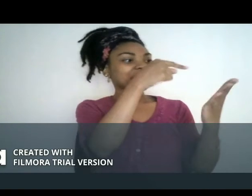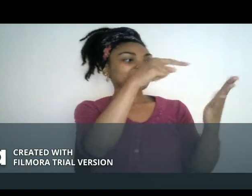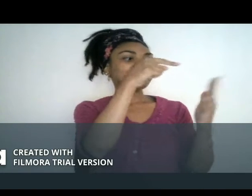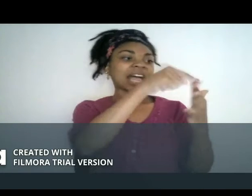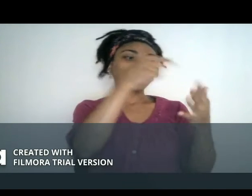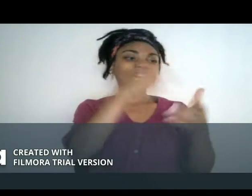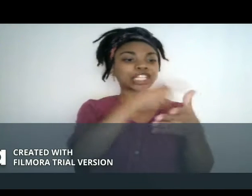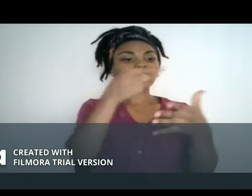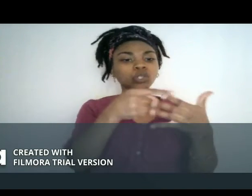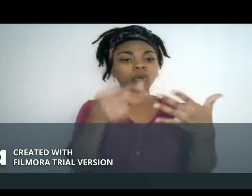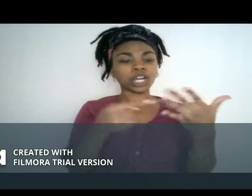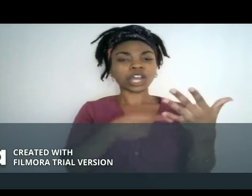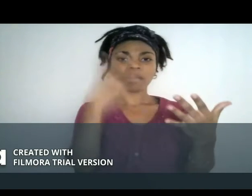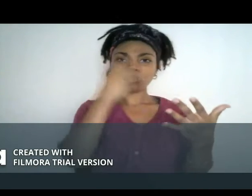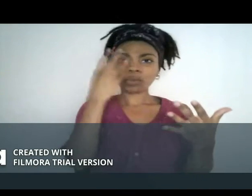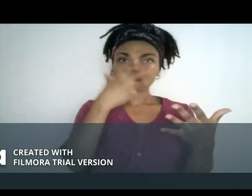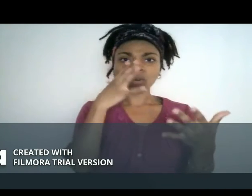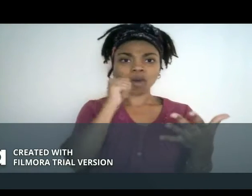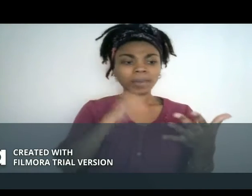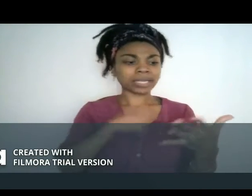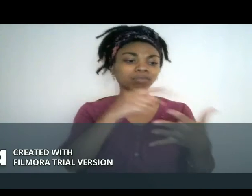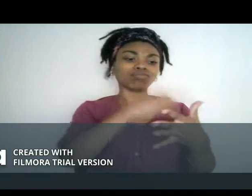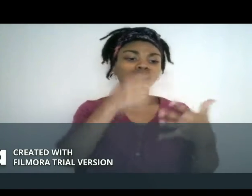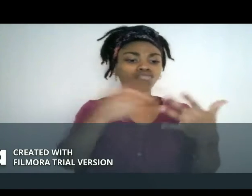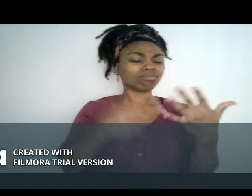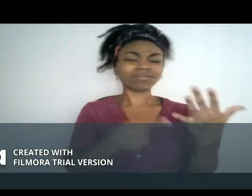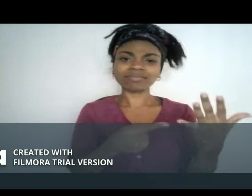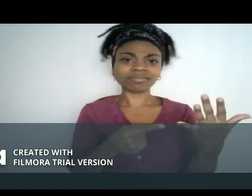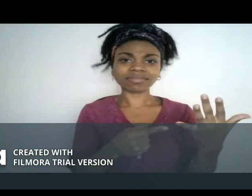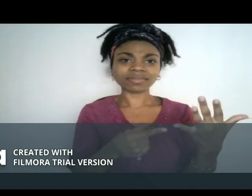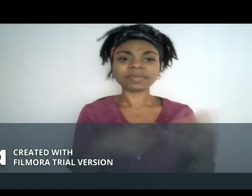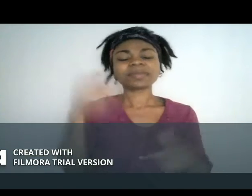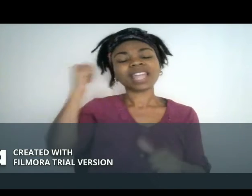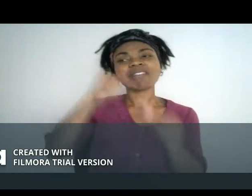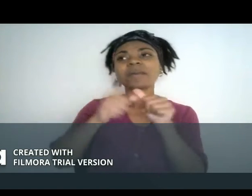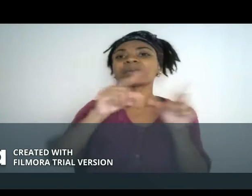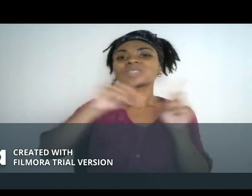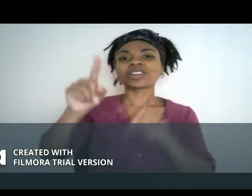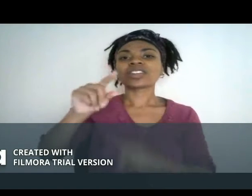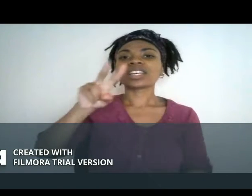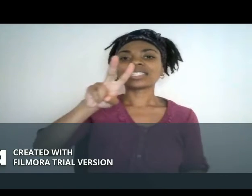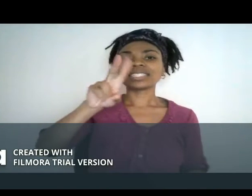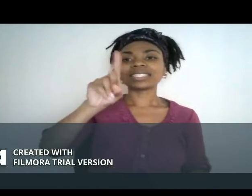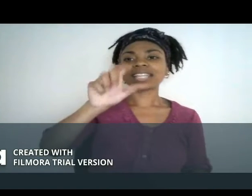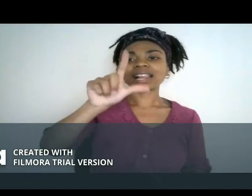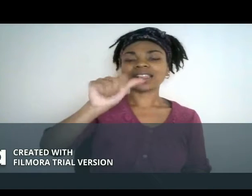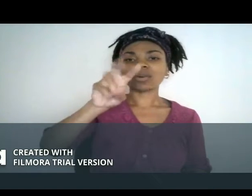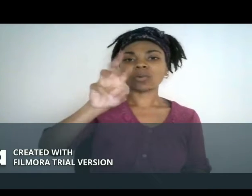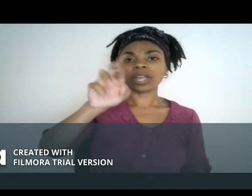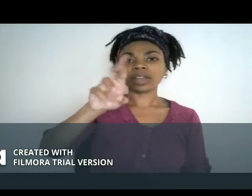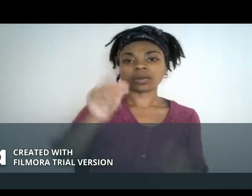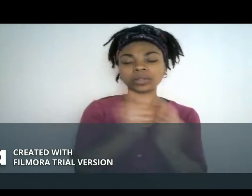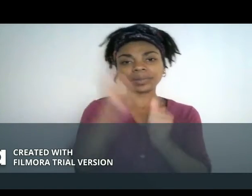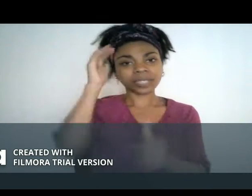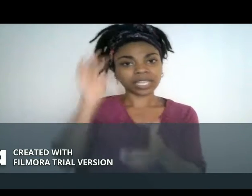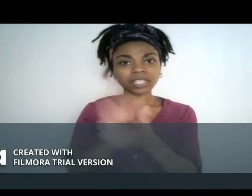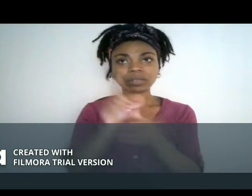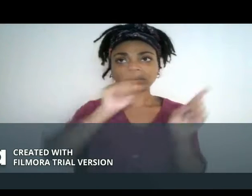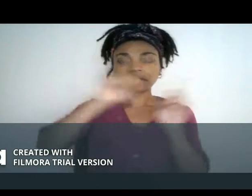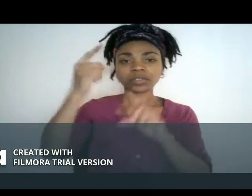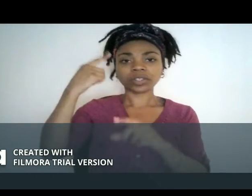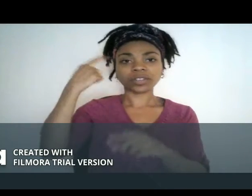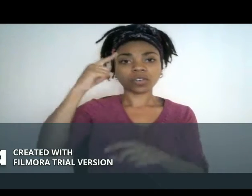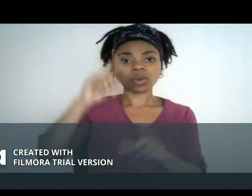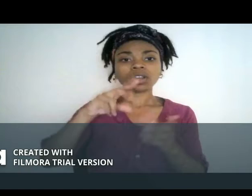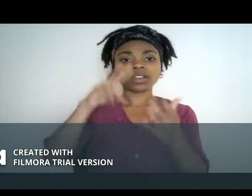or pretty legs are. Yeah, I was at my husband's, I remember when we were back in Delaware for the funeral, and they always looking at comparing their legs